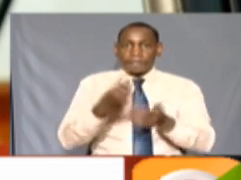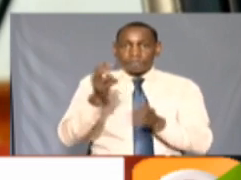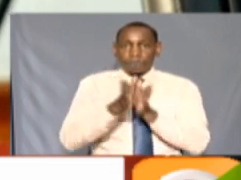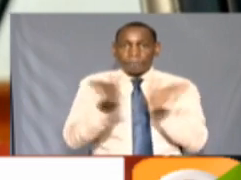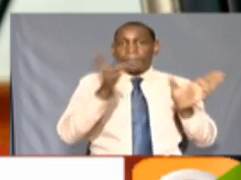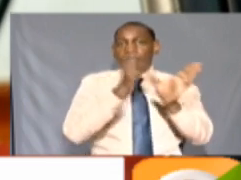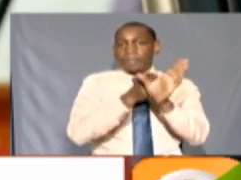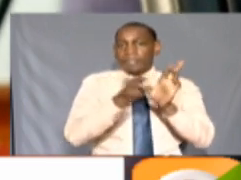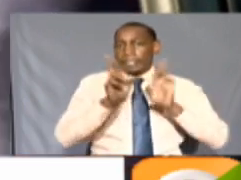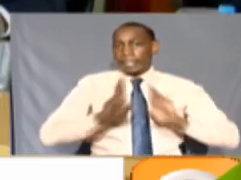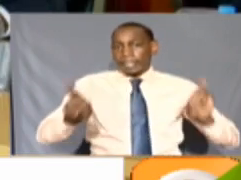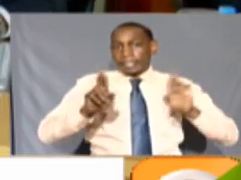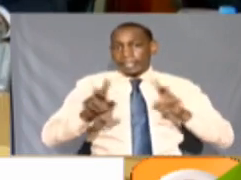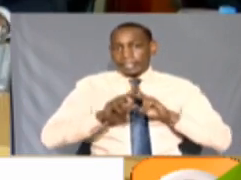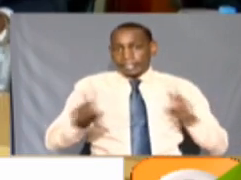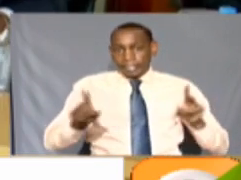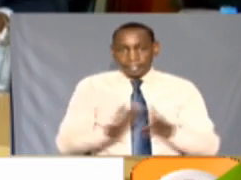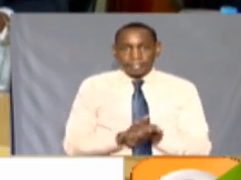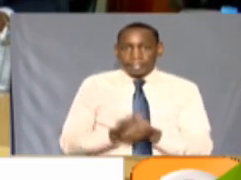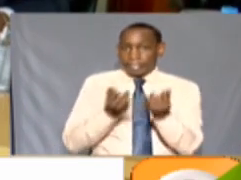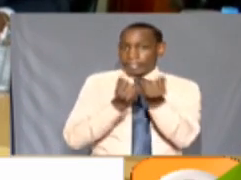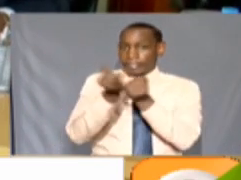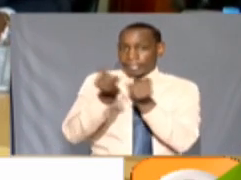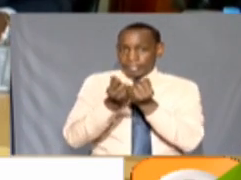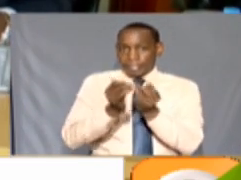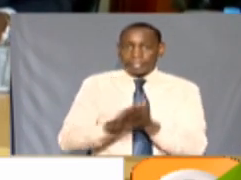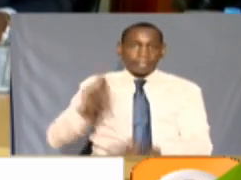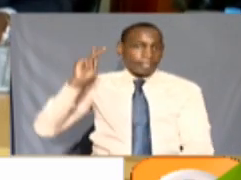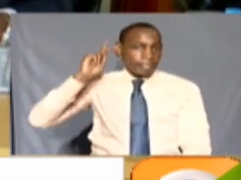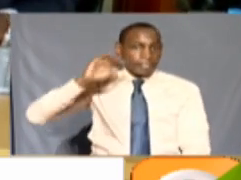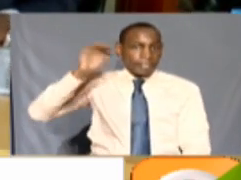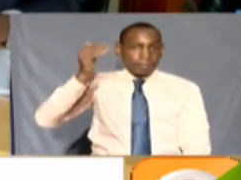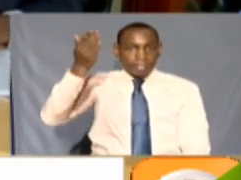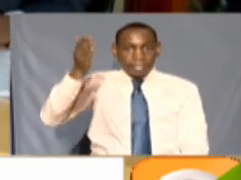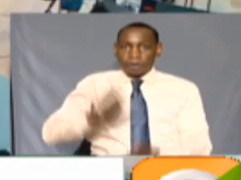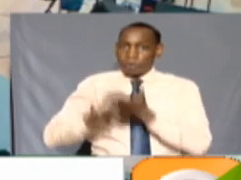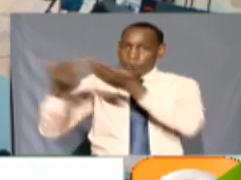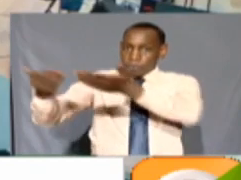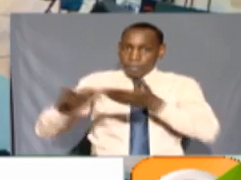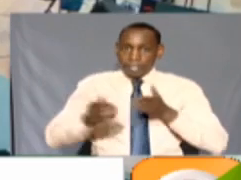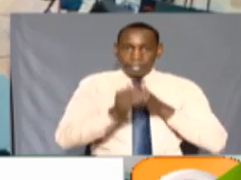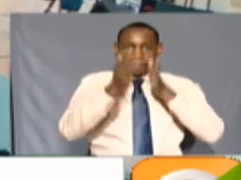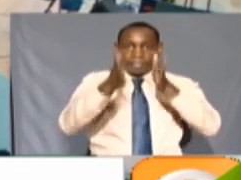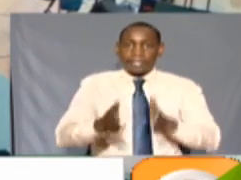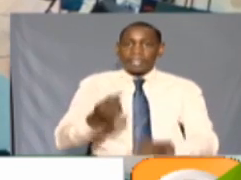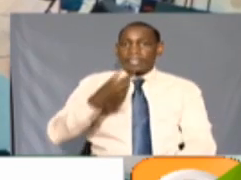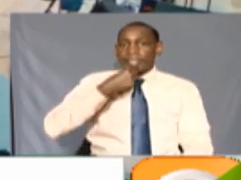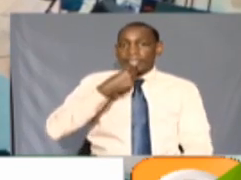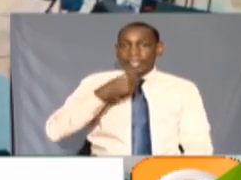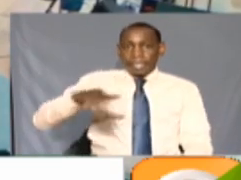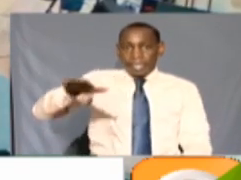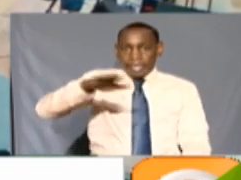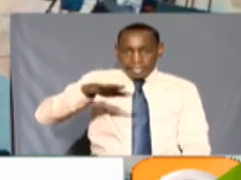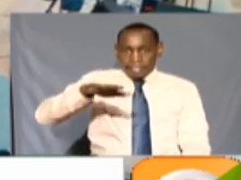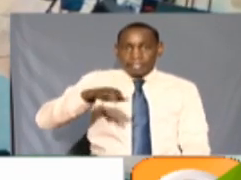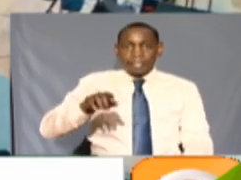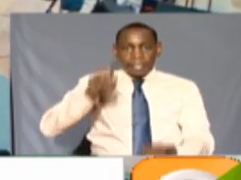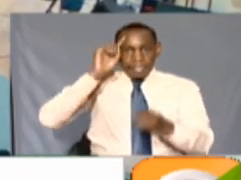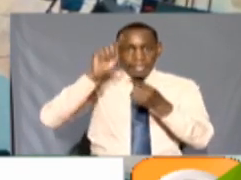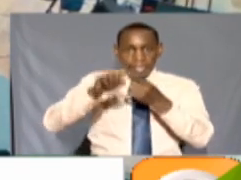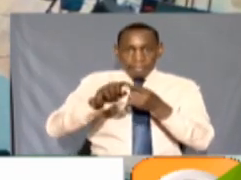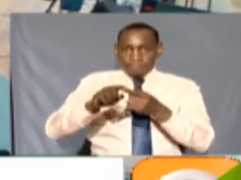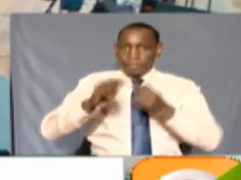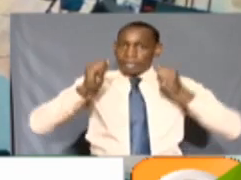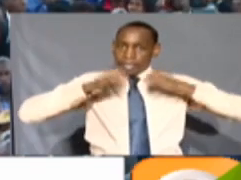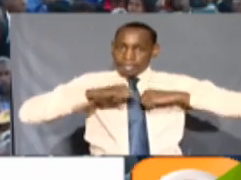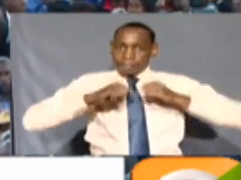participation is set to kick off. This Saturday, Kisii County will play host to leaders from Nyanza region and beyond as they seek consensus